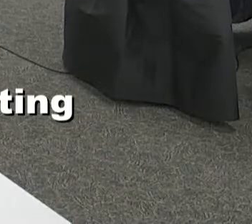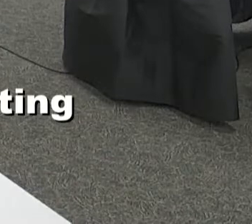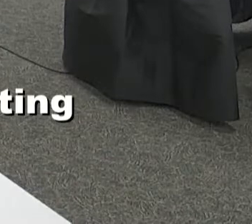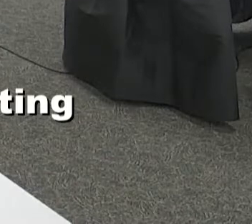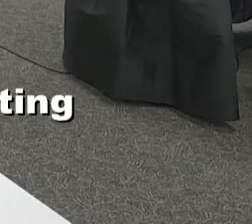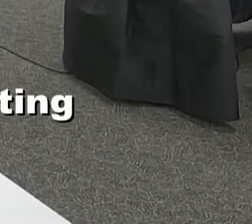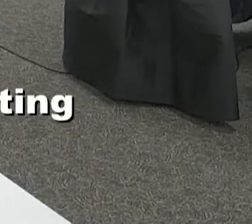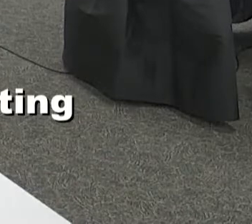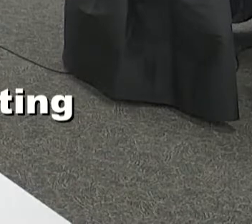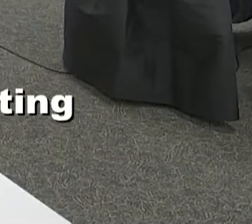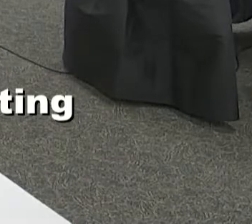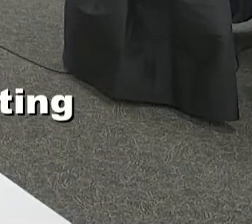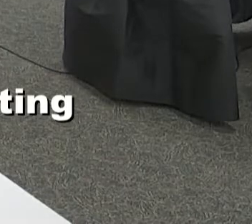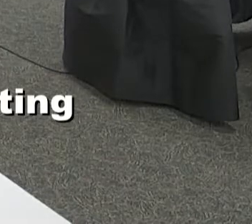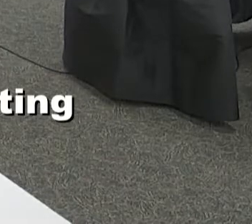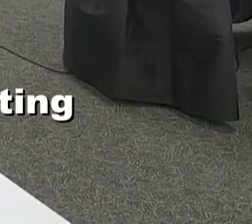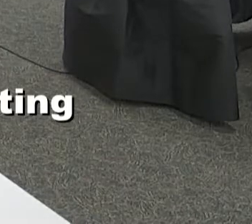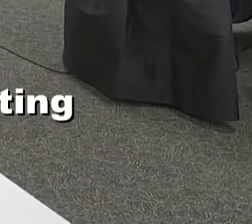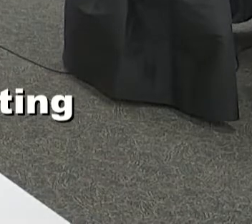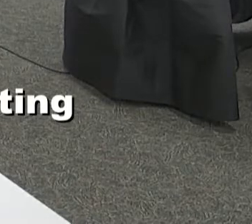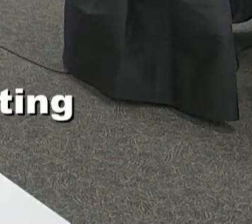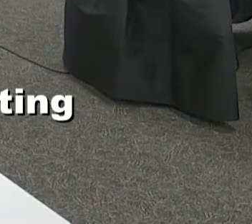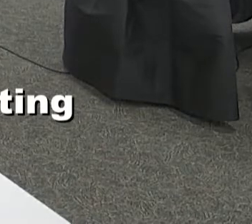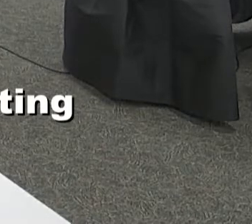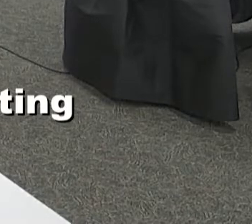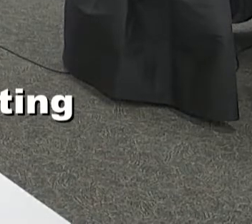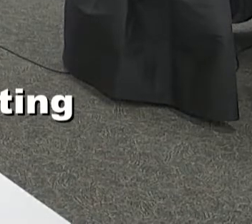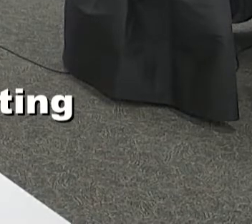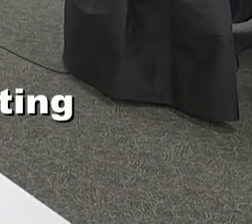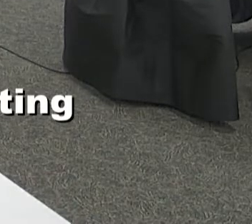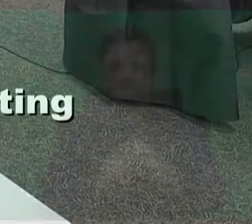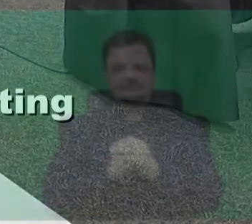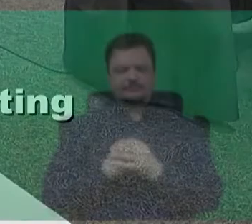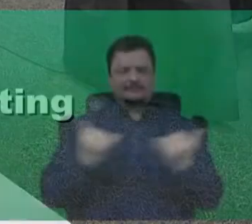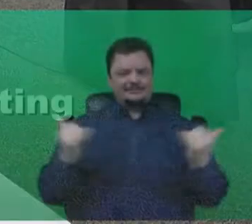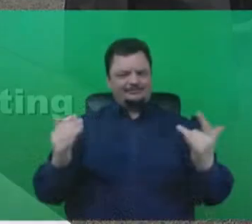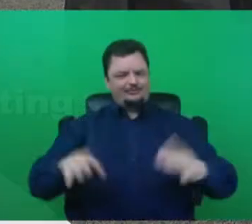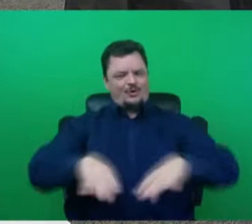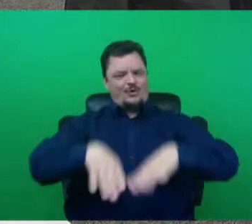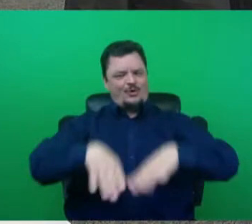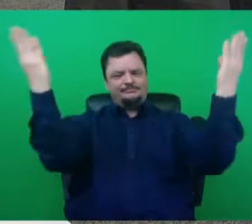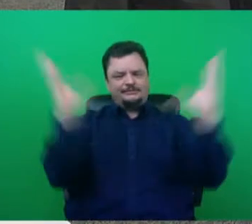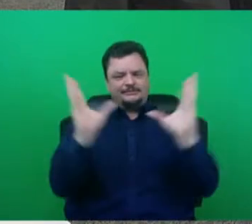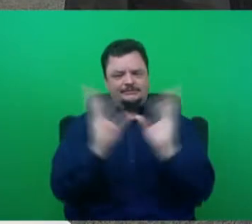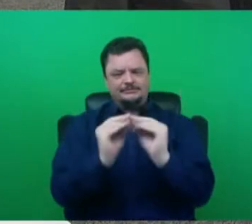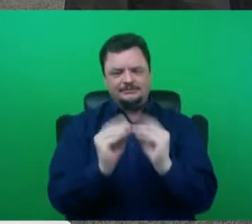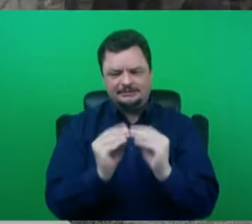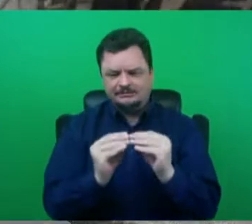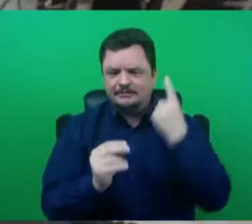and open this meeting of the El Paso County Public Health Board of Health. And